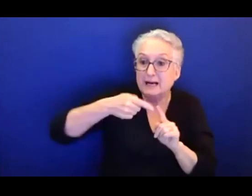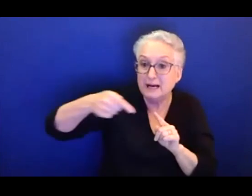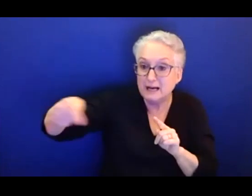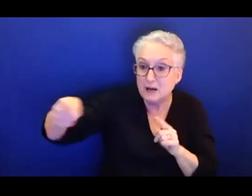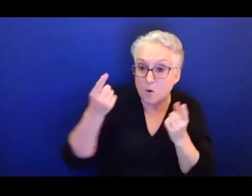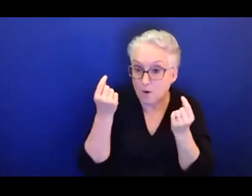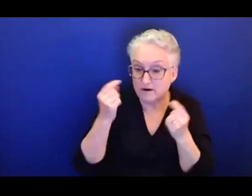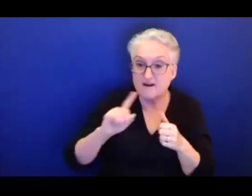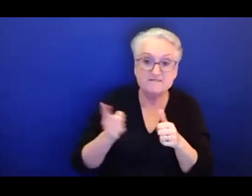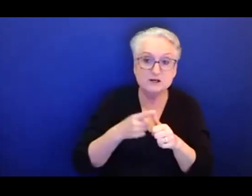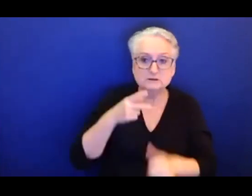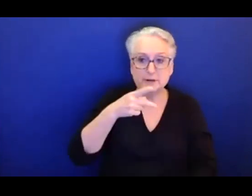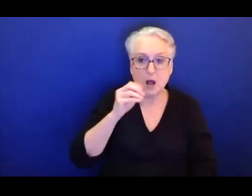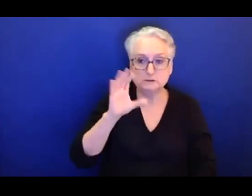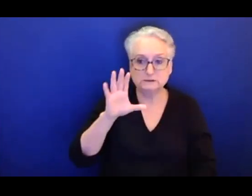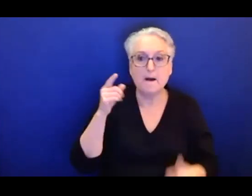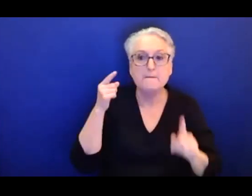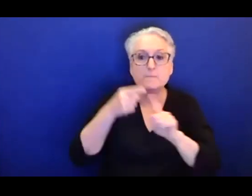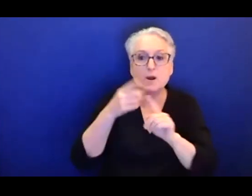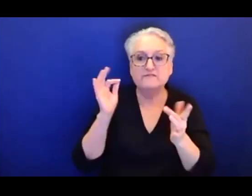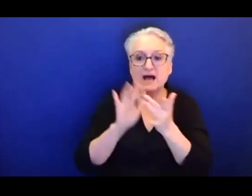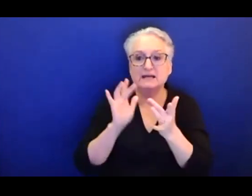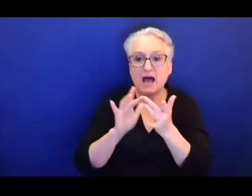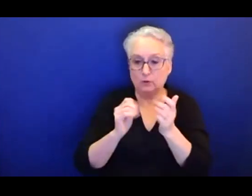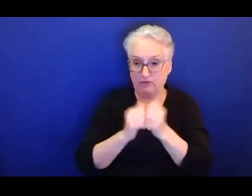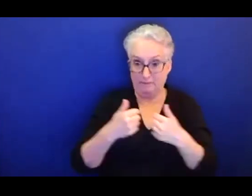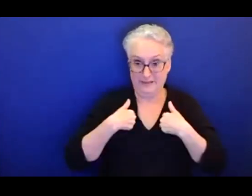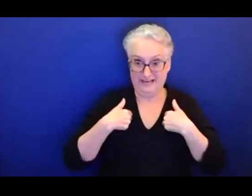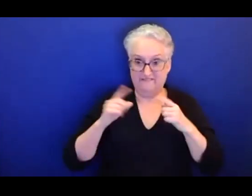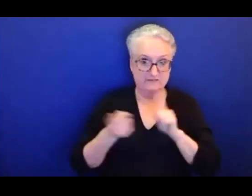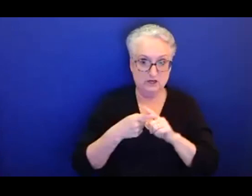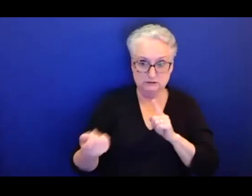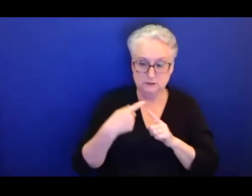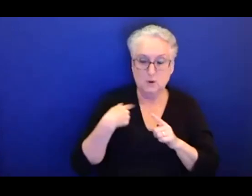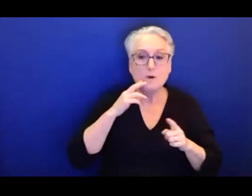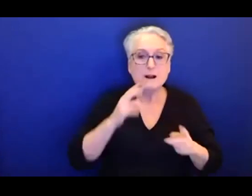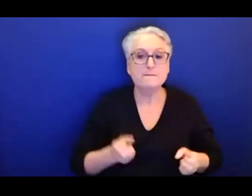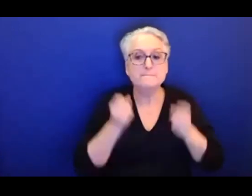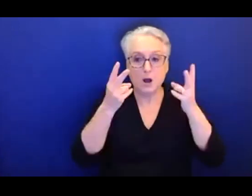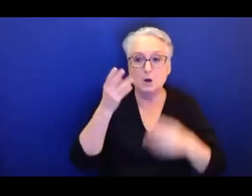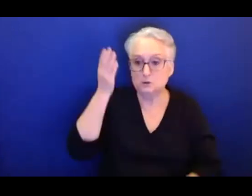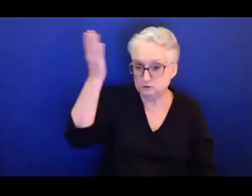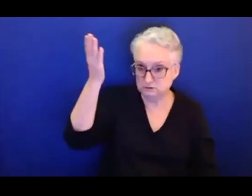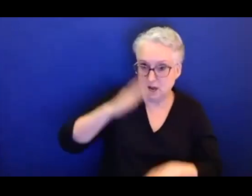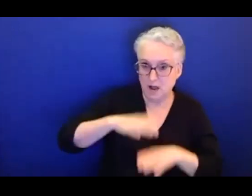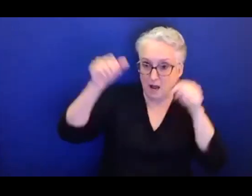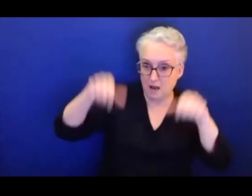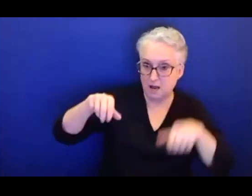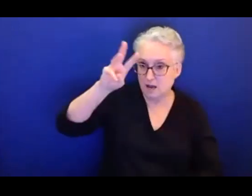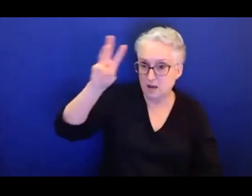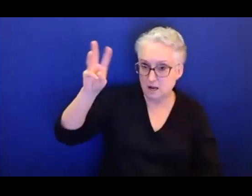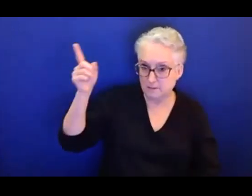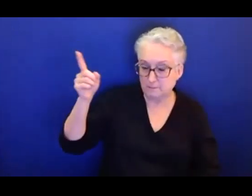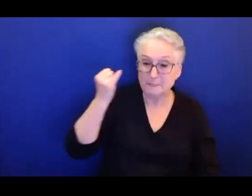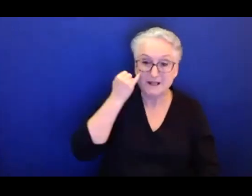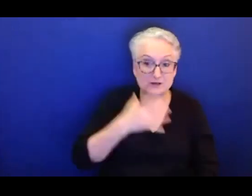that a meeting is happening or a new document is posted for review. So if you're interested in staying up to date with what